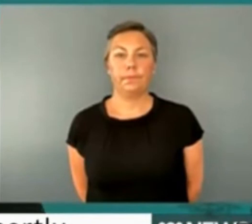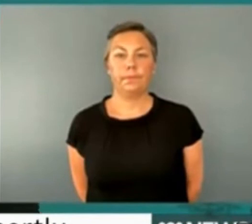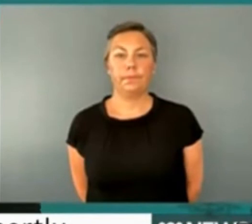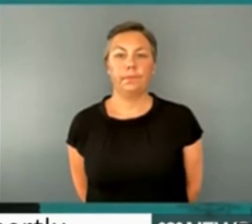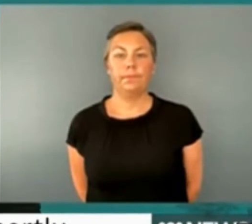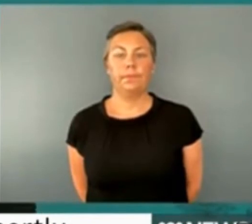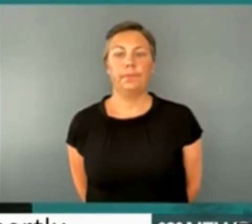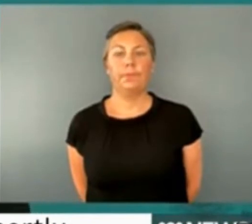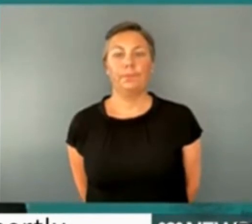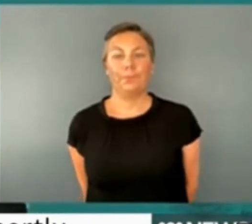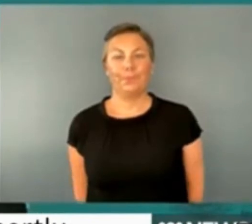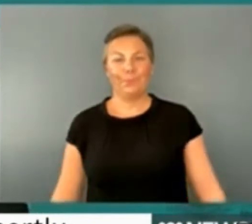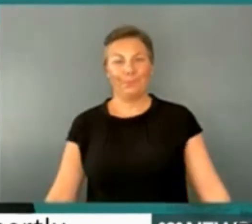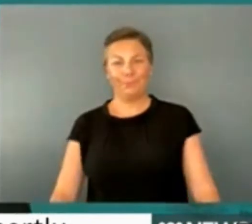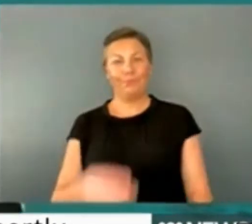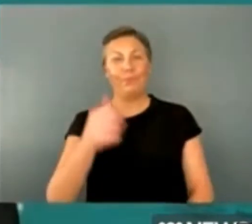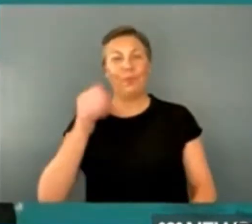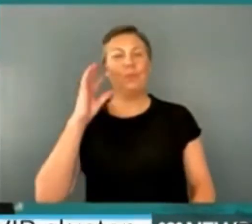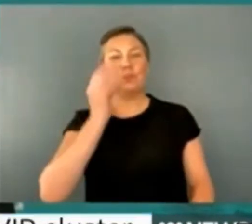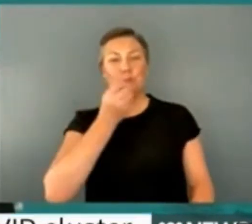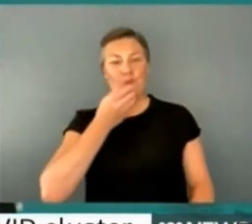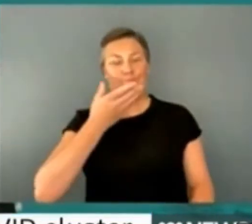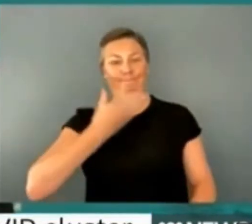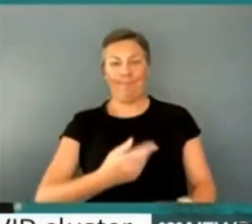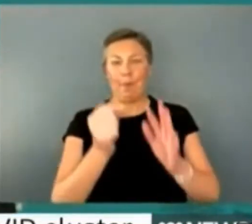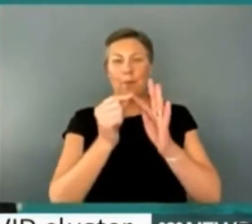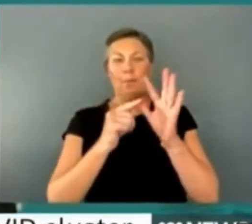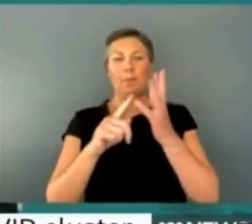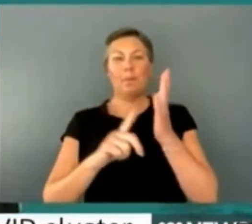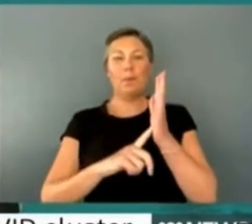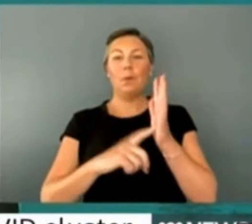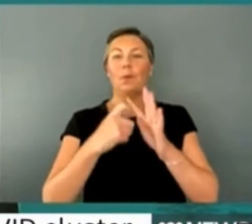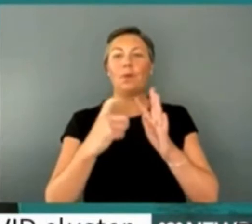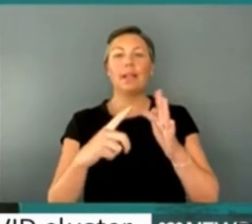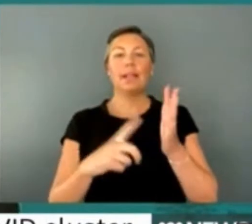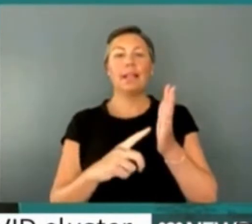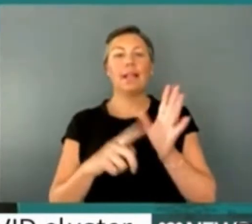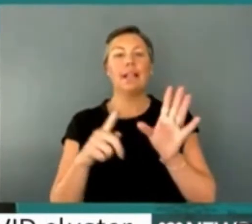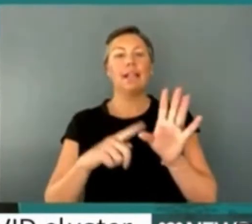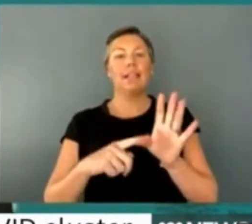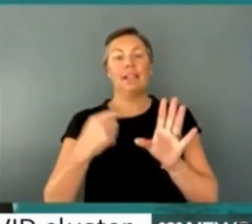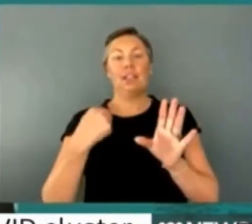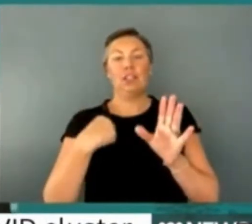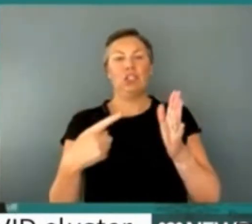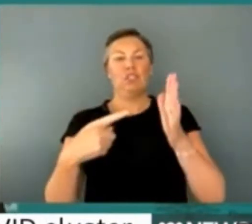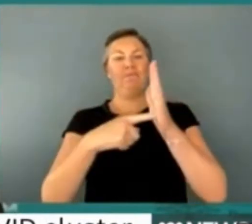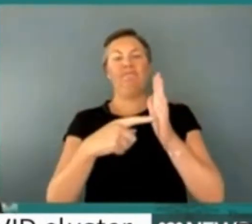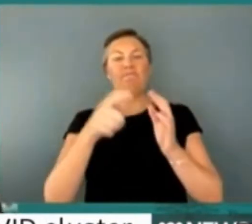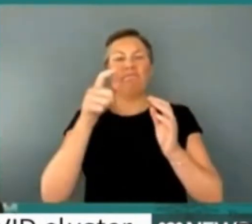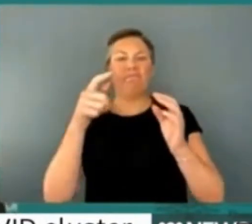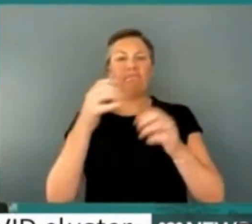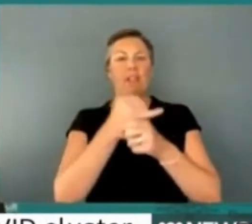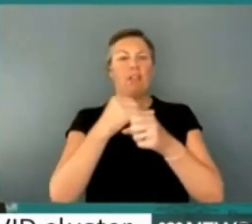Good afternoon, everyone. Paul Kelly, the Chief Medical Officer of Australia here, and just going to give you the update on